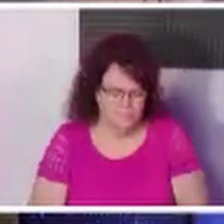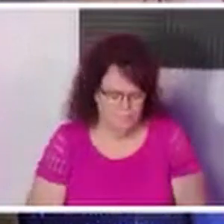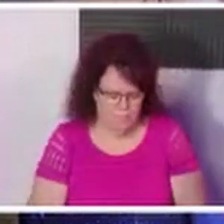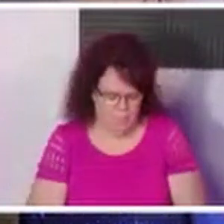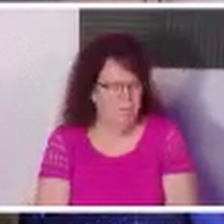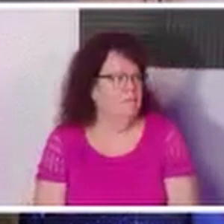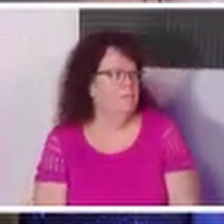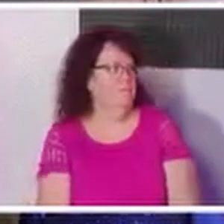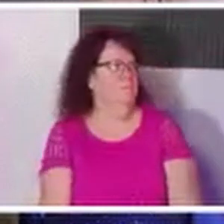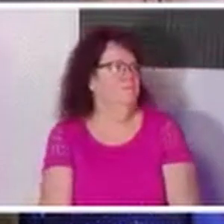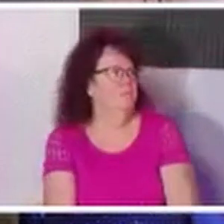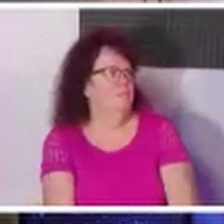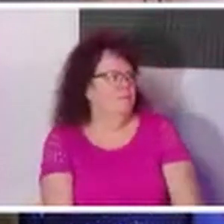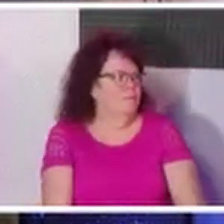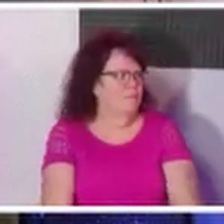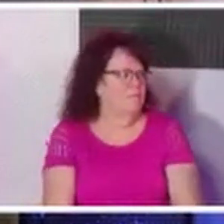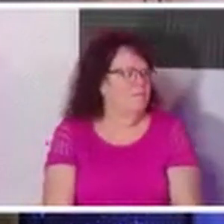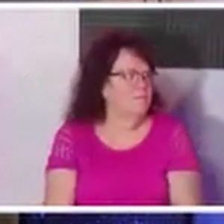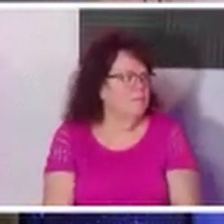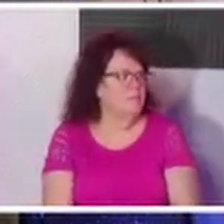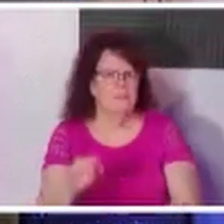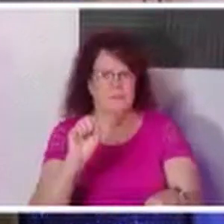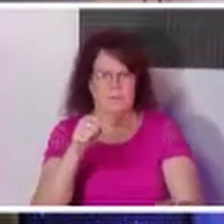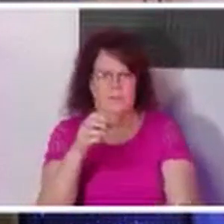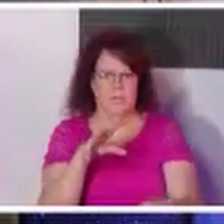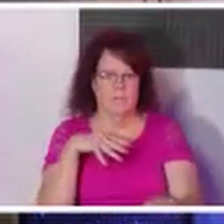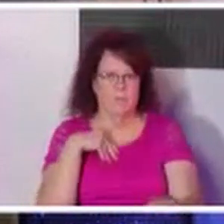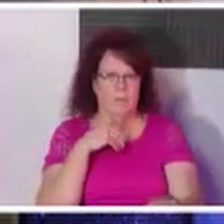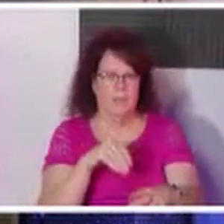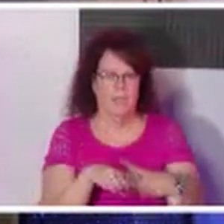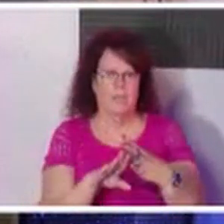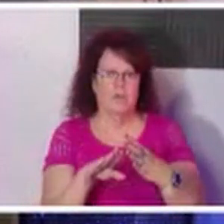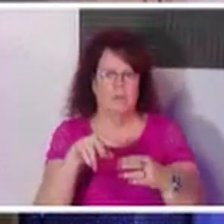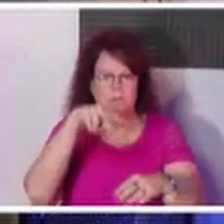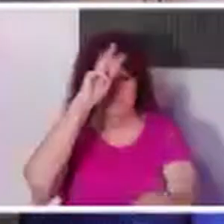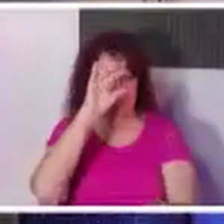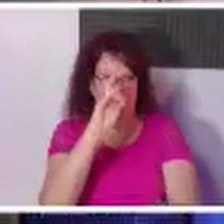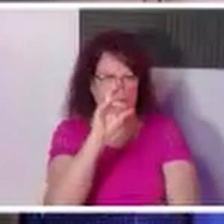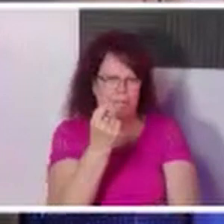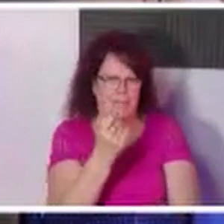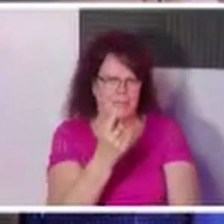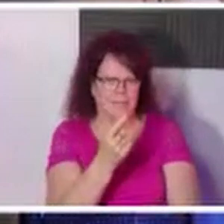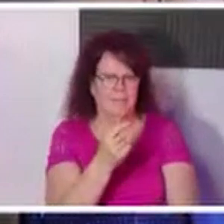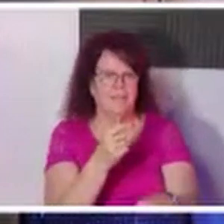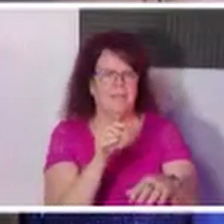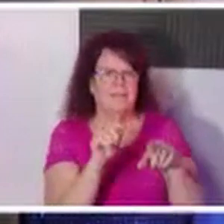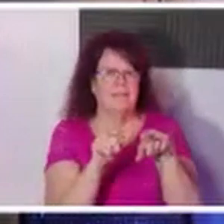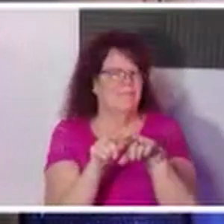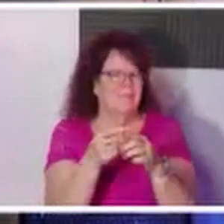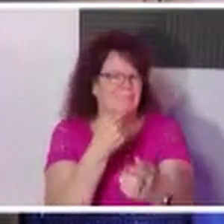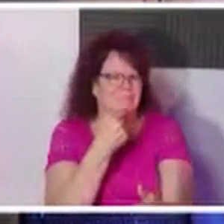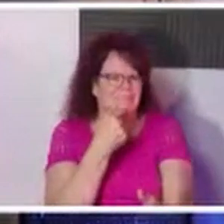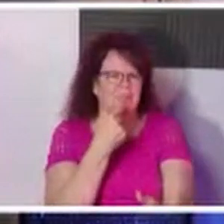just give them the cigarettes. I don't even care at this point. You can absorb it in your stupid little 7-Eleven. Like you know what I'm saying?